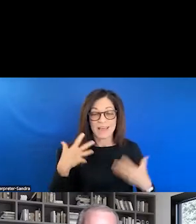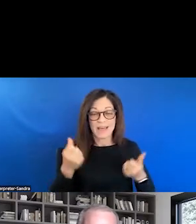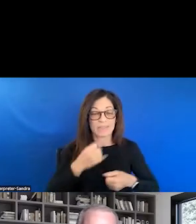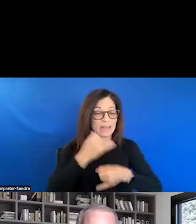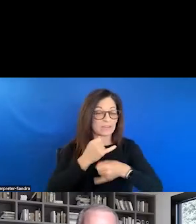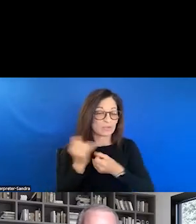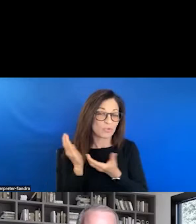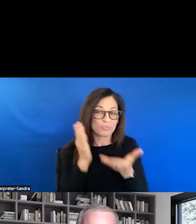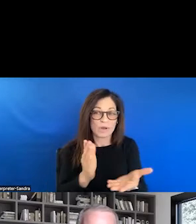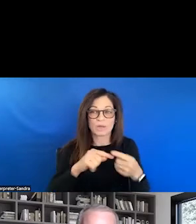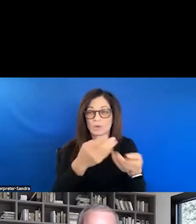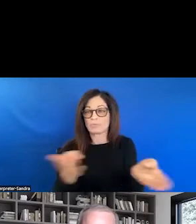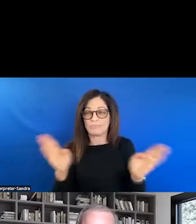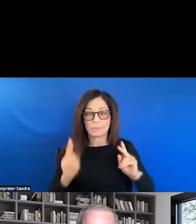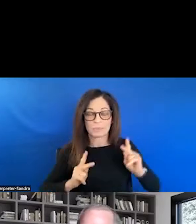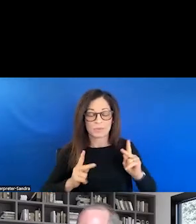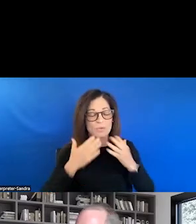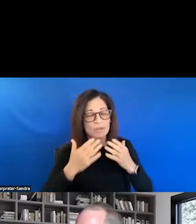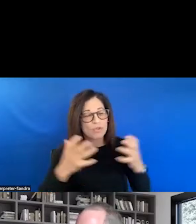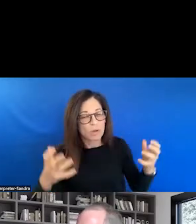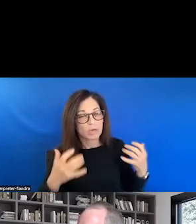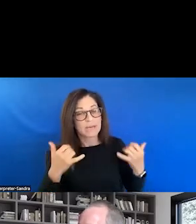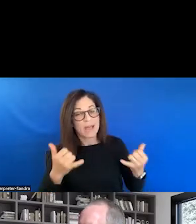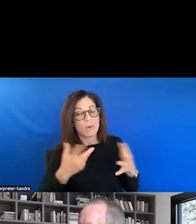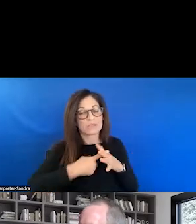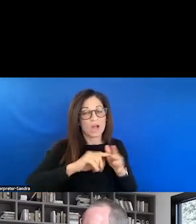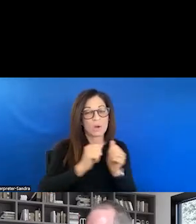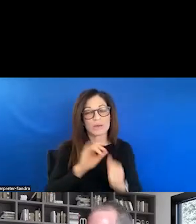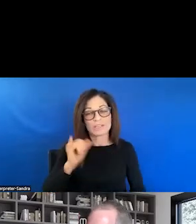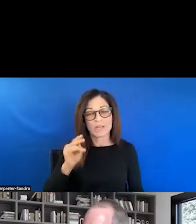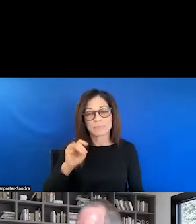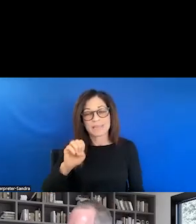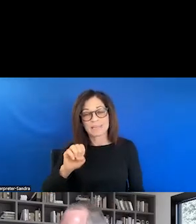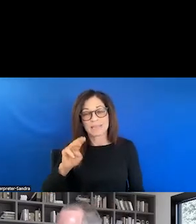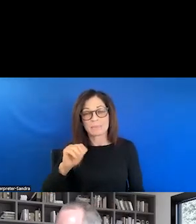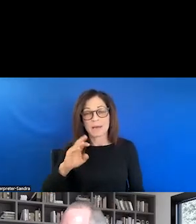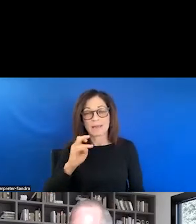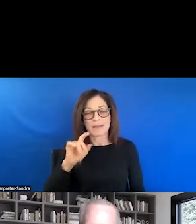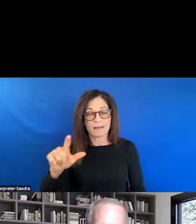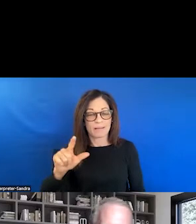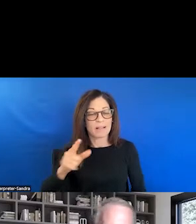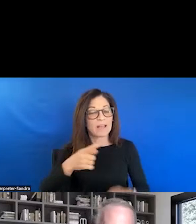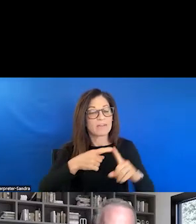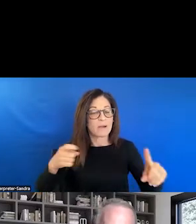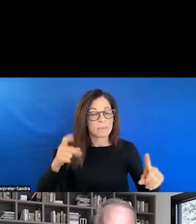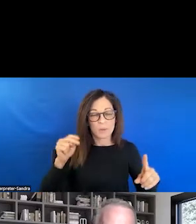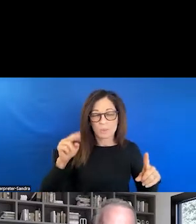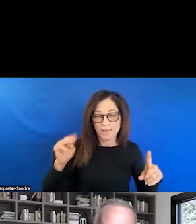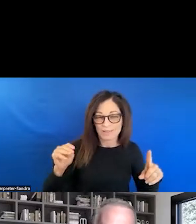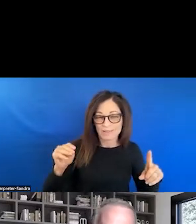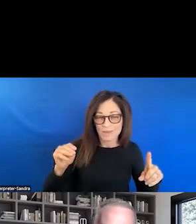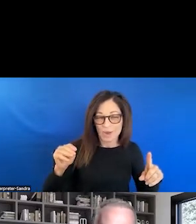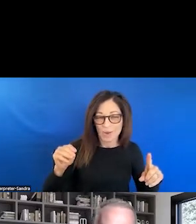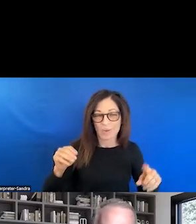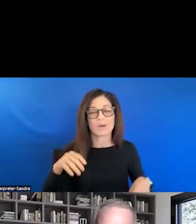domain. So thank you so much. So let's start with Jamie Michael from Doñana County in New Mexico,